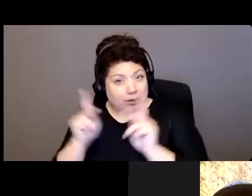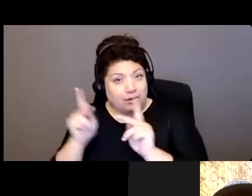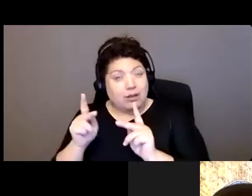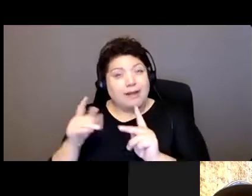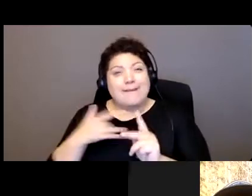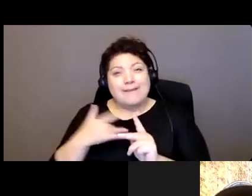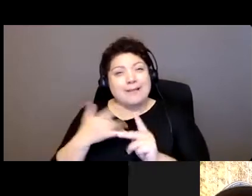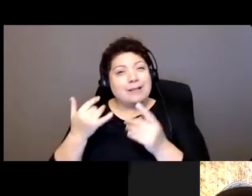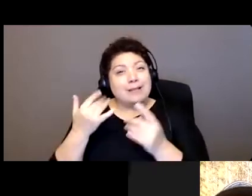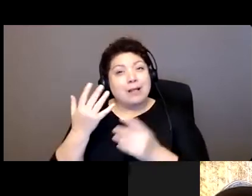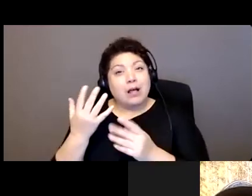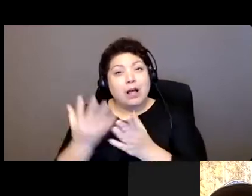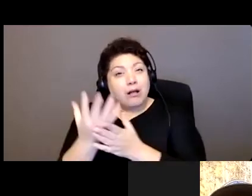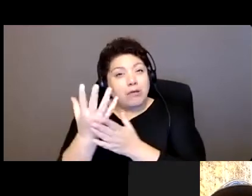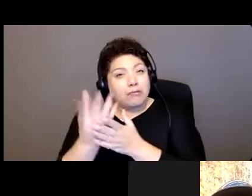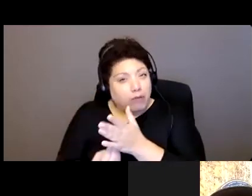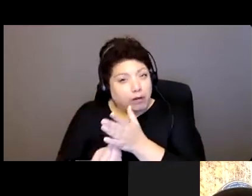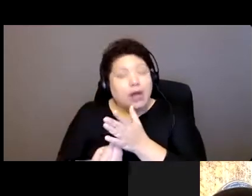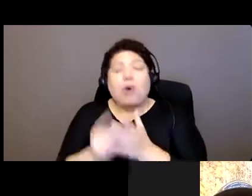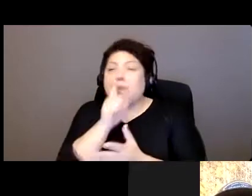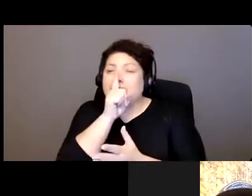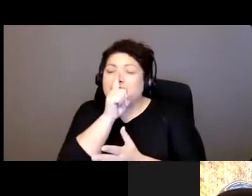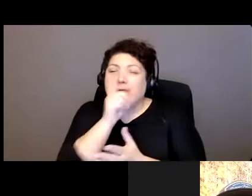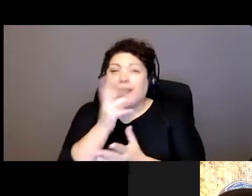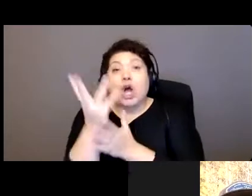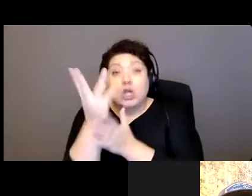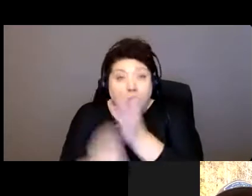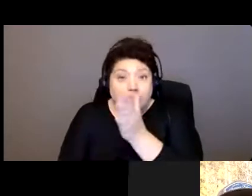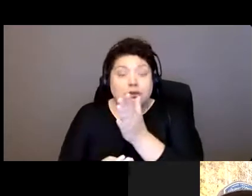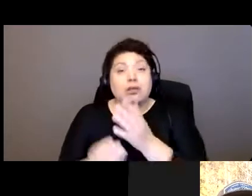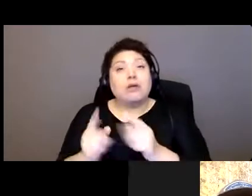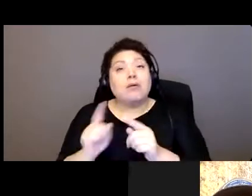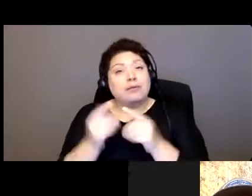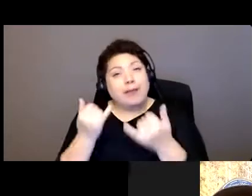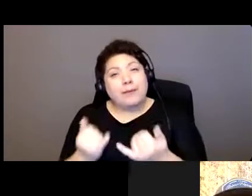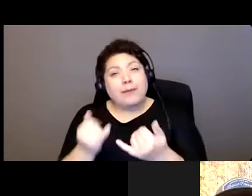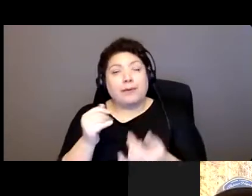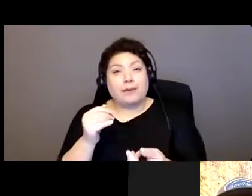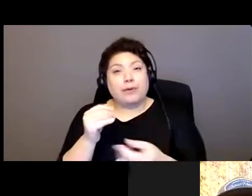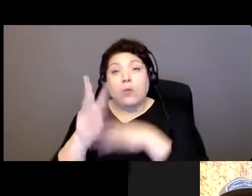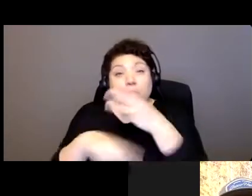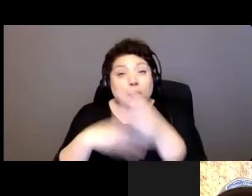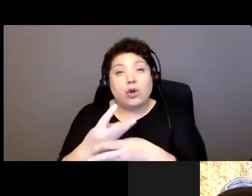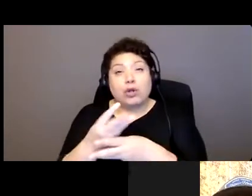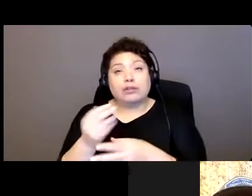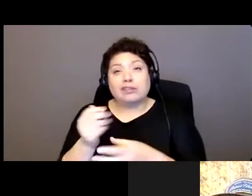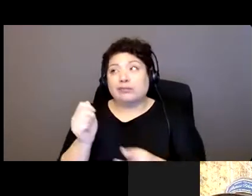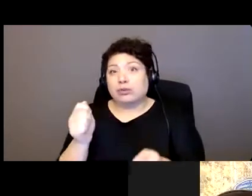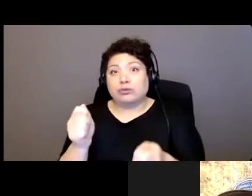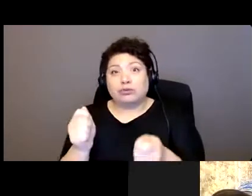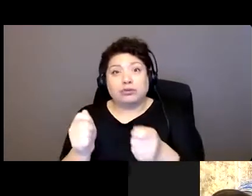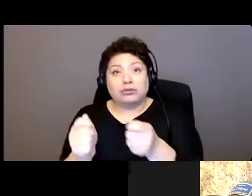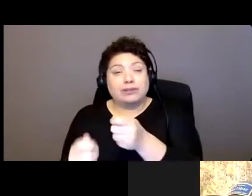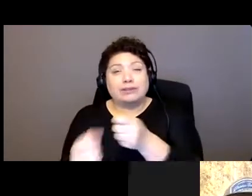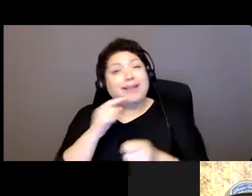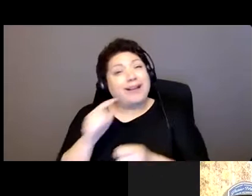but it's changing, and I think it just needs to be, people need to be reminded sometimes that no, you know what, you have lots